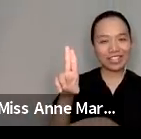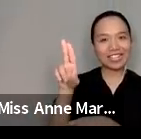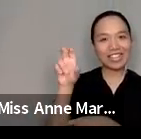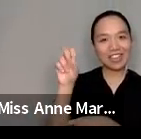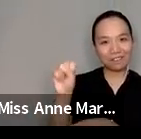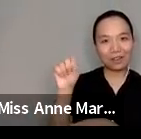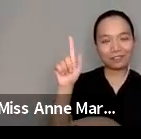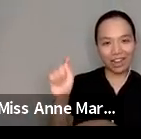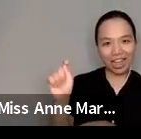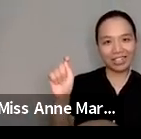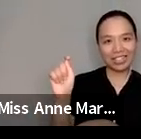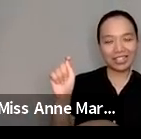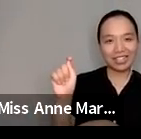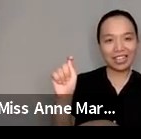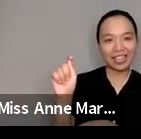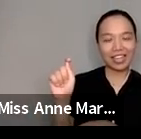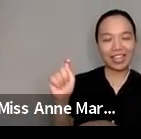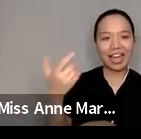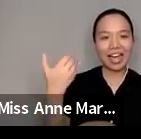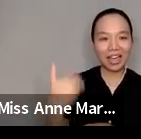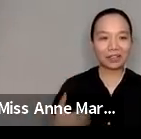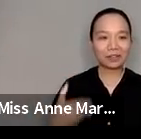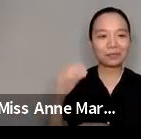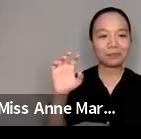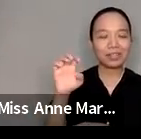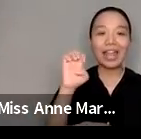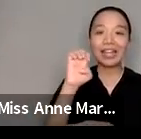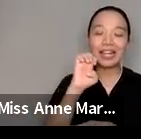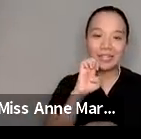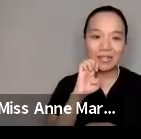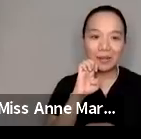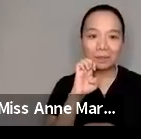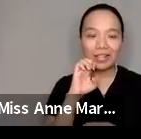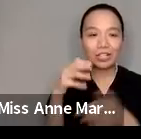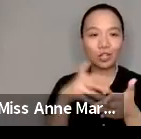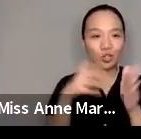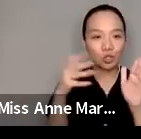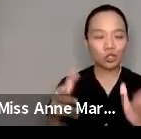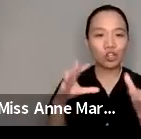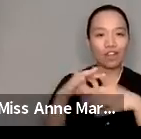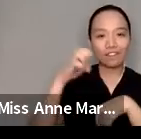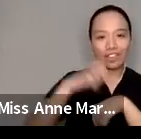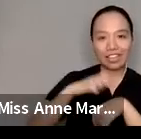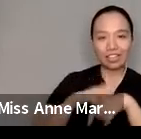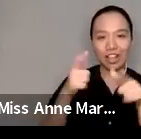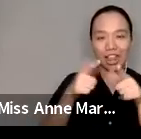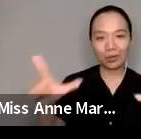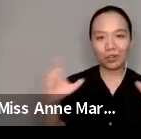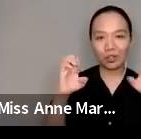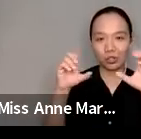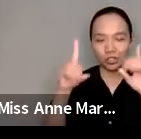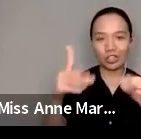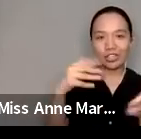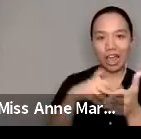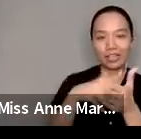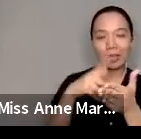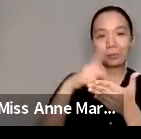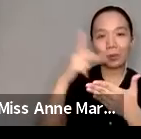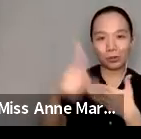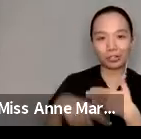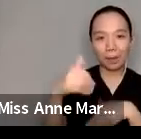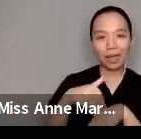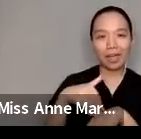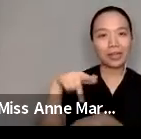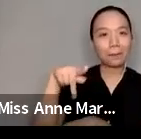Tomas, Manila. I'm Elizabeth Nanda Ayu, as a student of English Language Education Study Program at